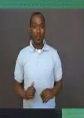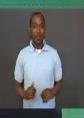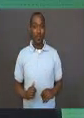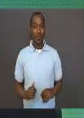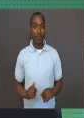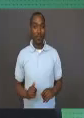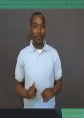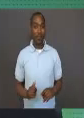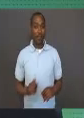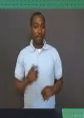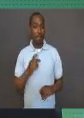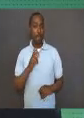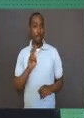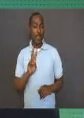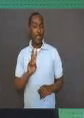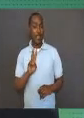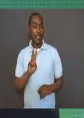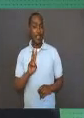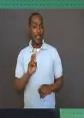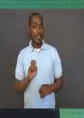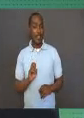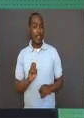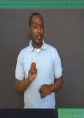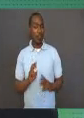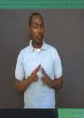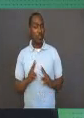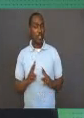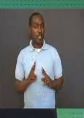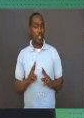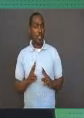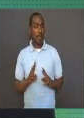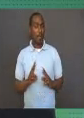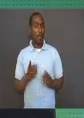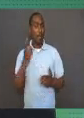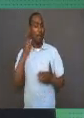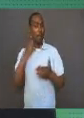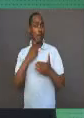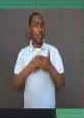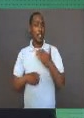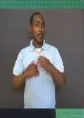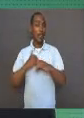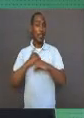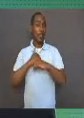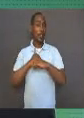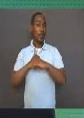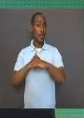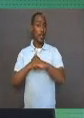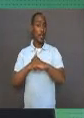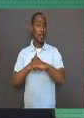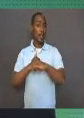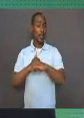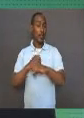Vaccines are considered to be the most effective way of preventing